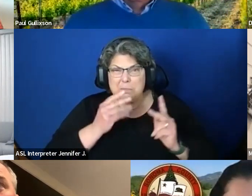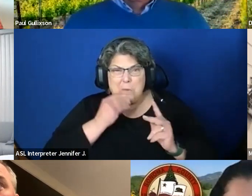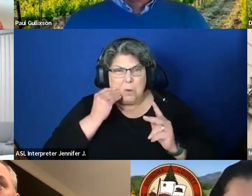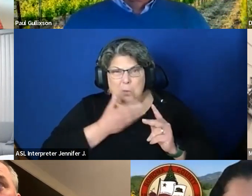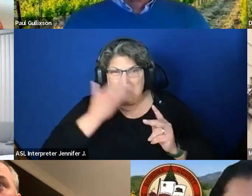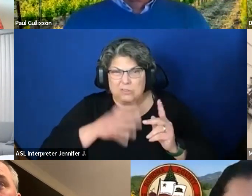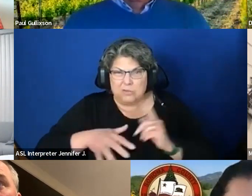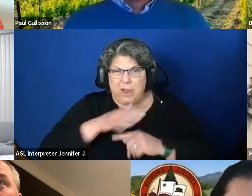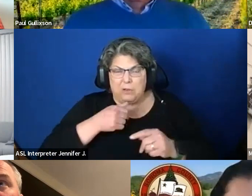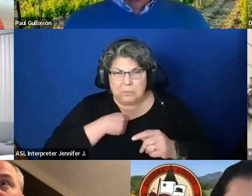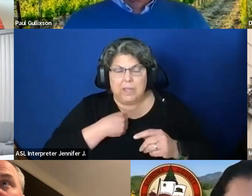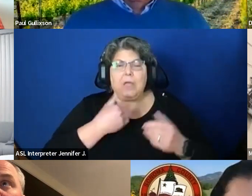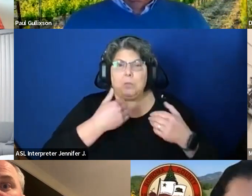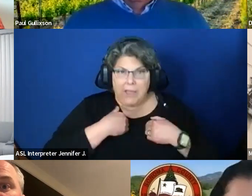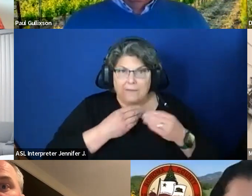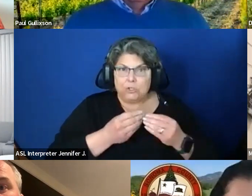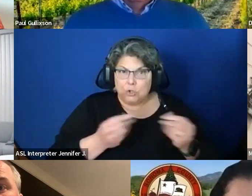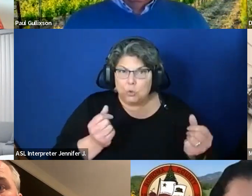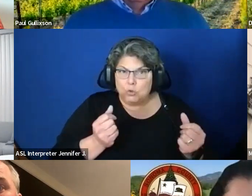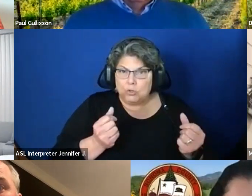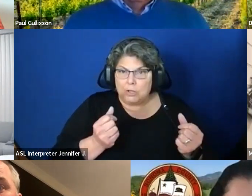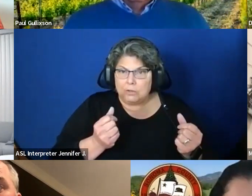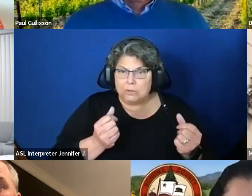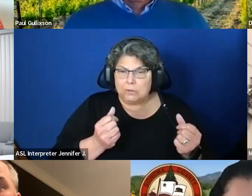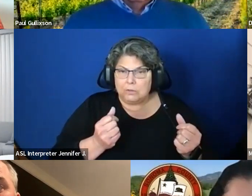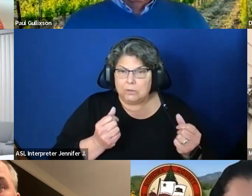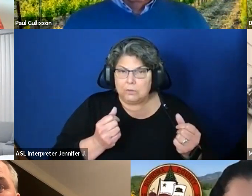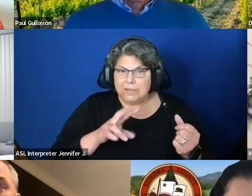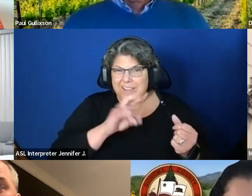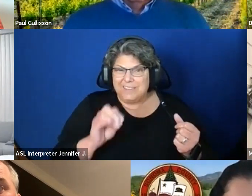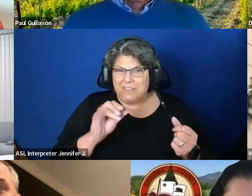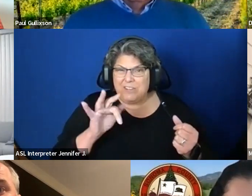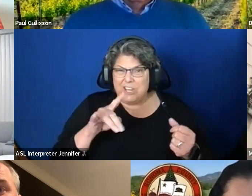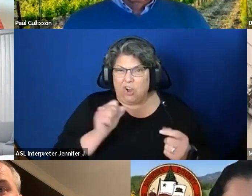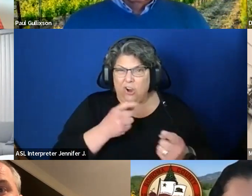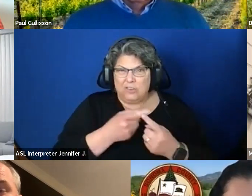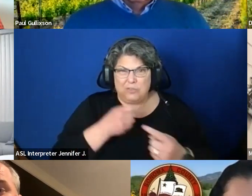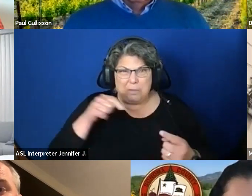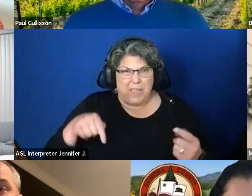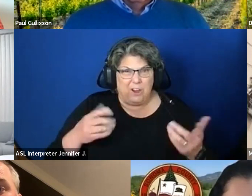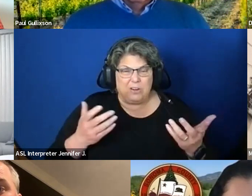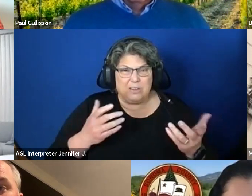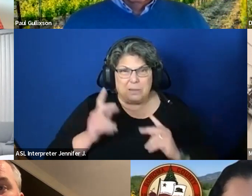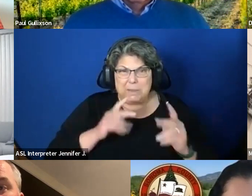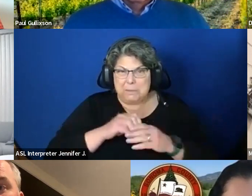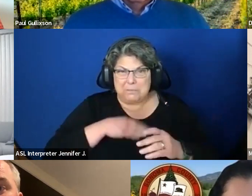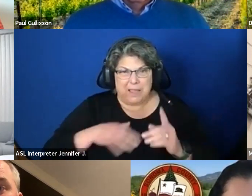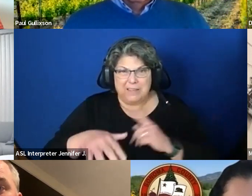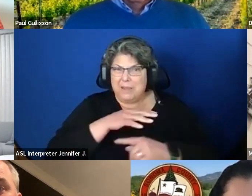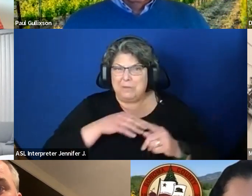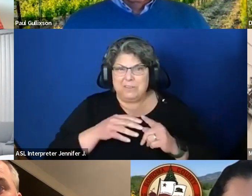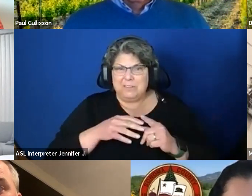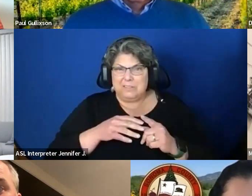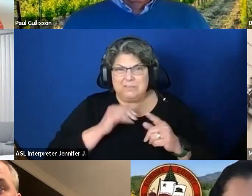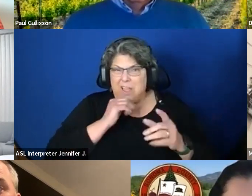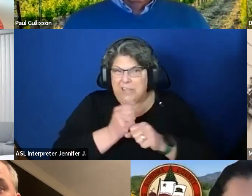me and there's a homeless solution, you know, 70 yards away, and the individuals in my neighborhood are not receiving